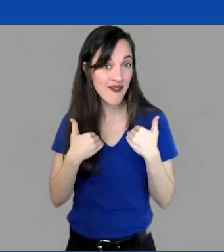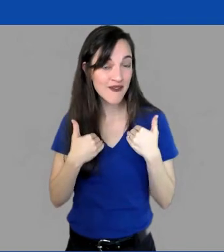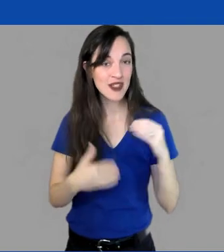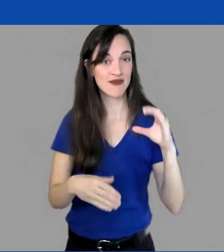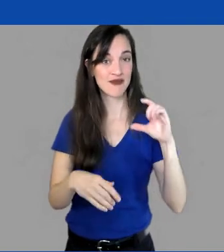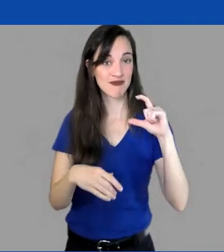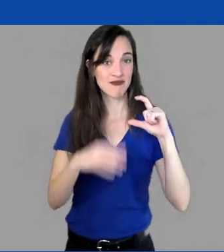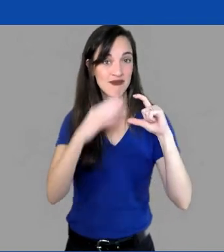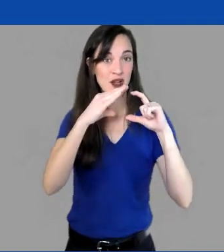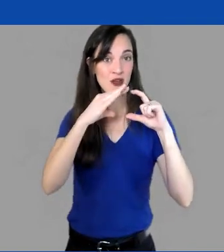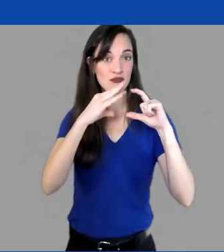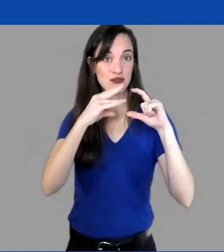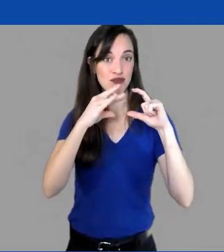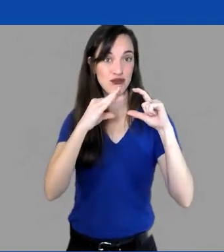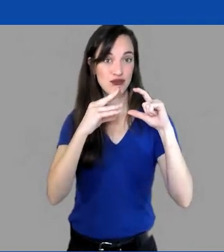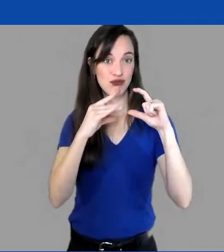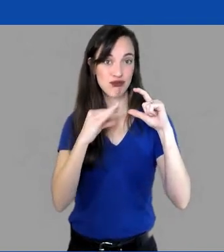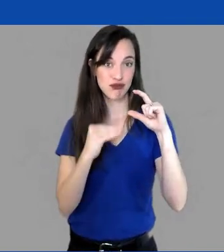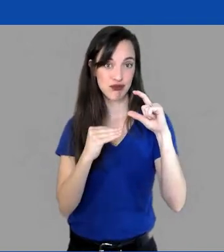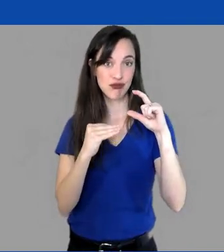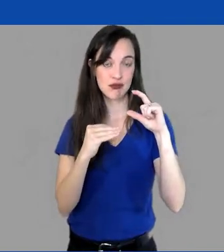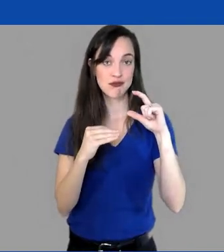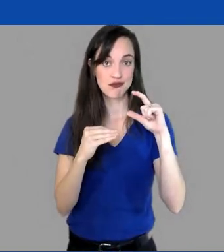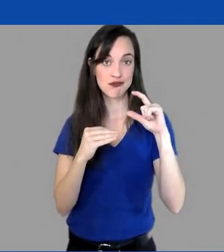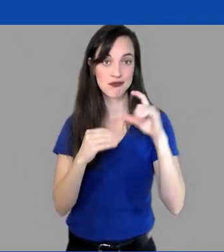have The more the battery is depleted